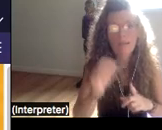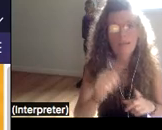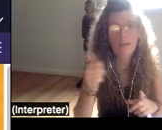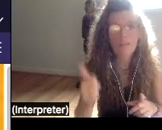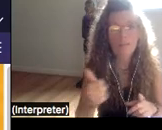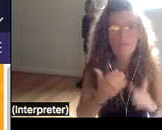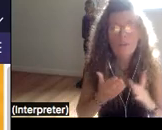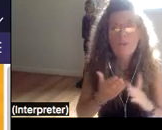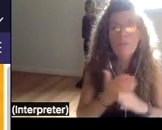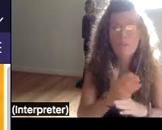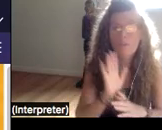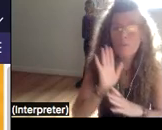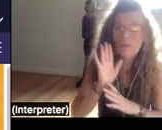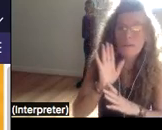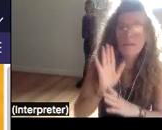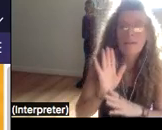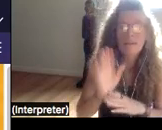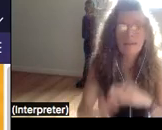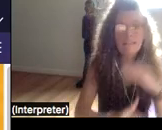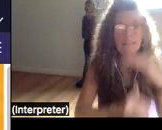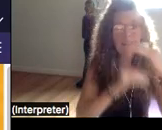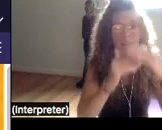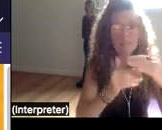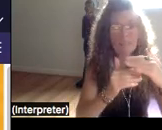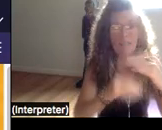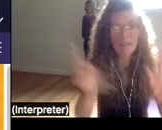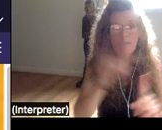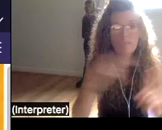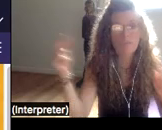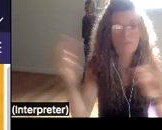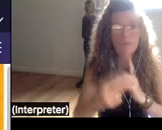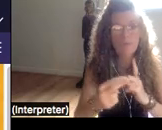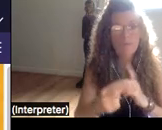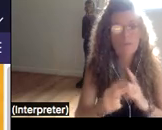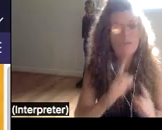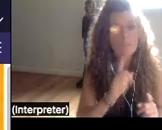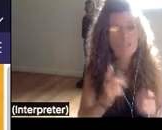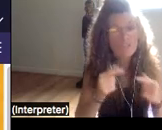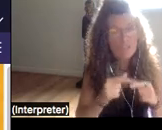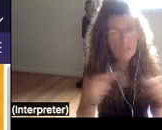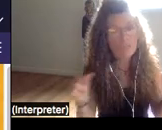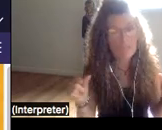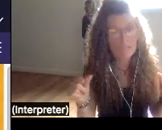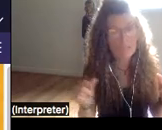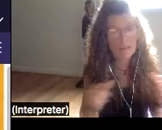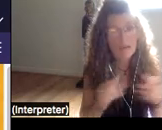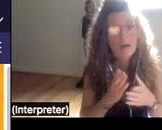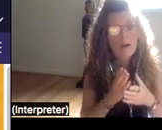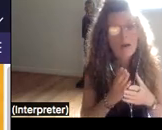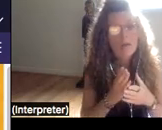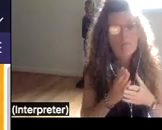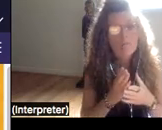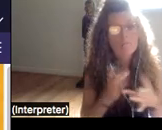himself and others through his limited view, which is generally